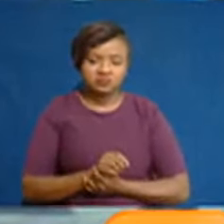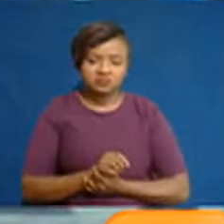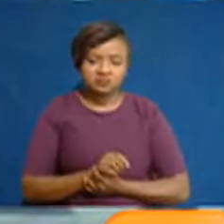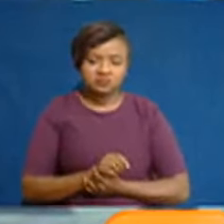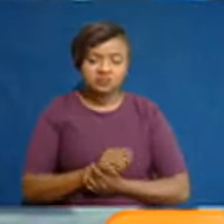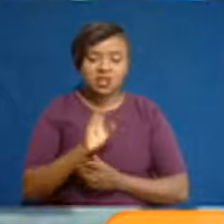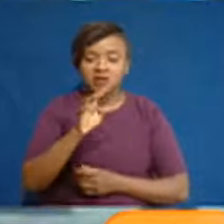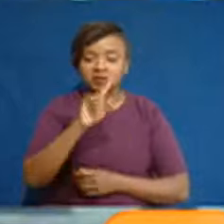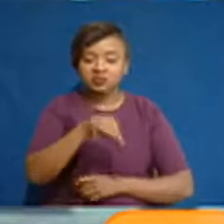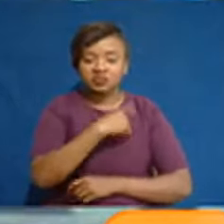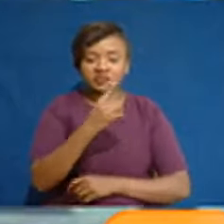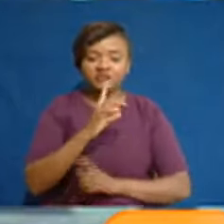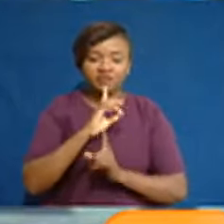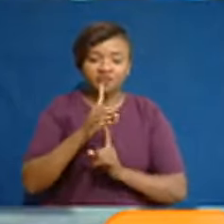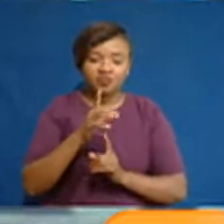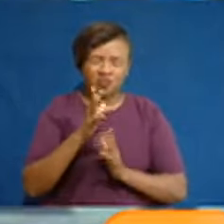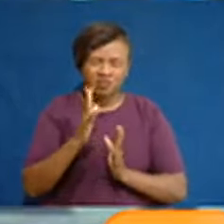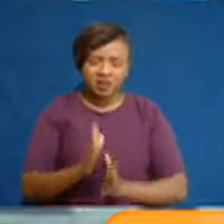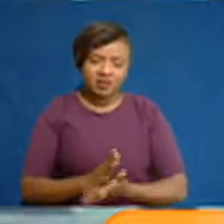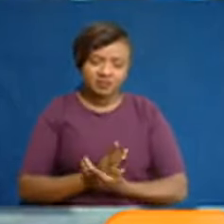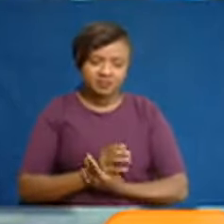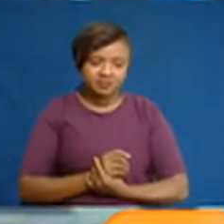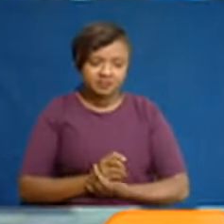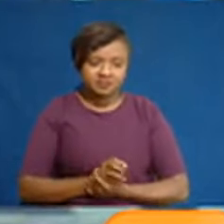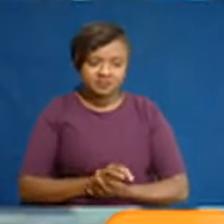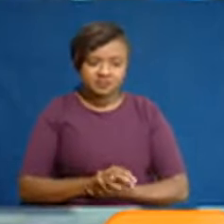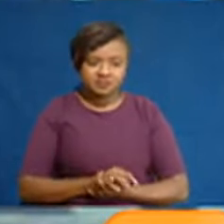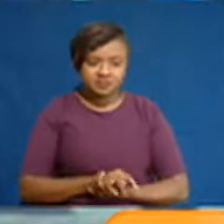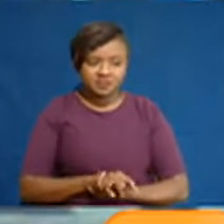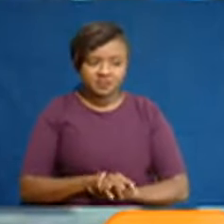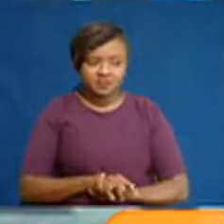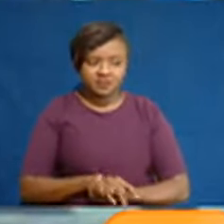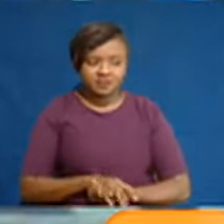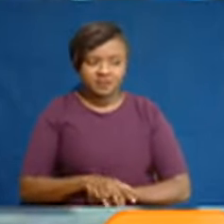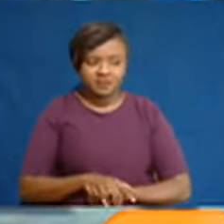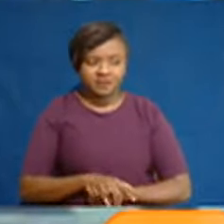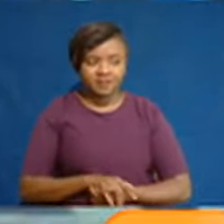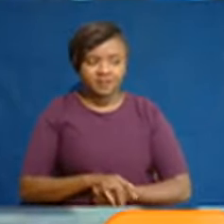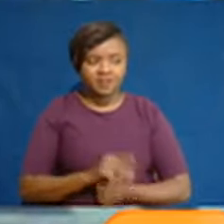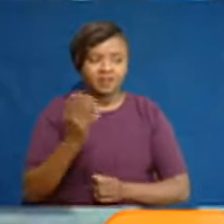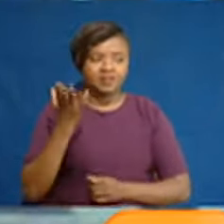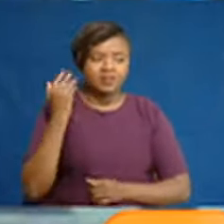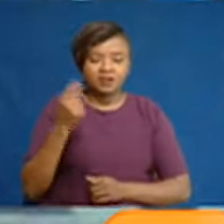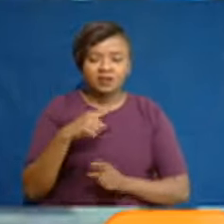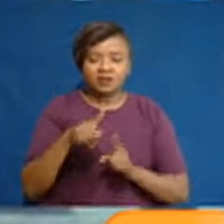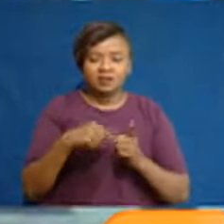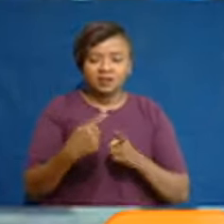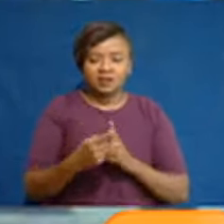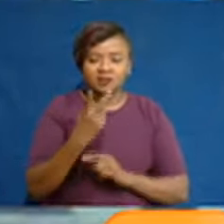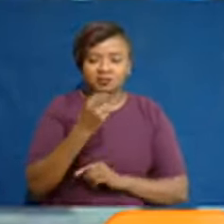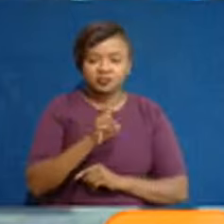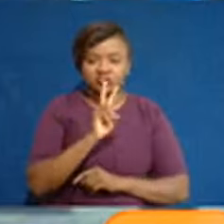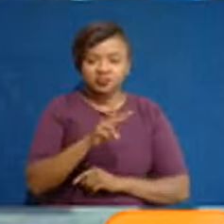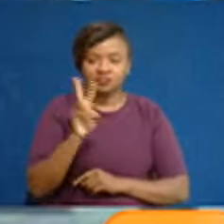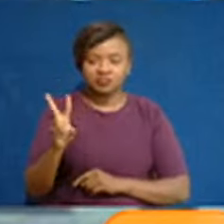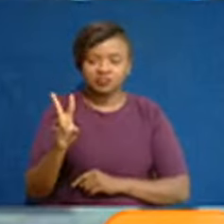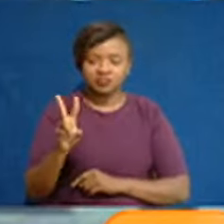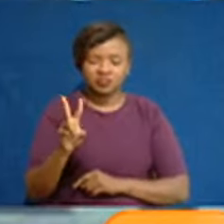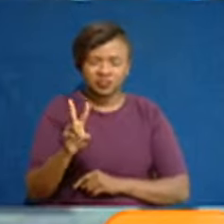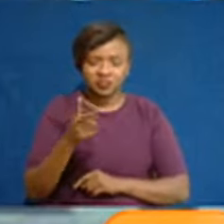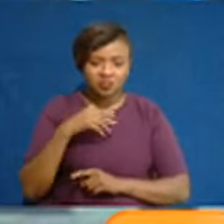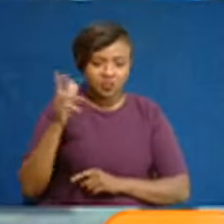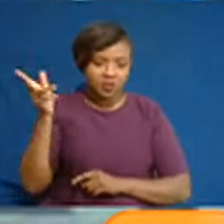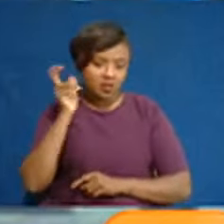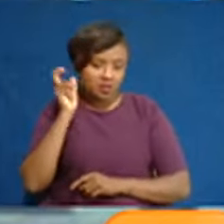Mo Ibrahim Foundation event in 2022. And he echoed the same sentiments we had Uhuru Kenyatta, the